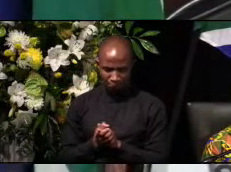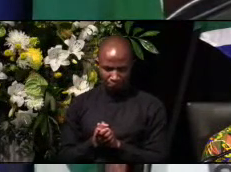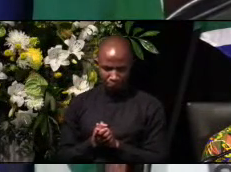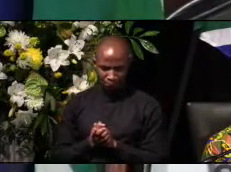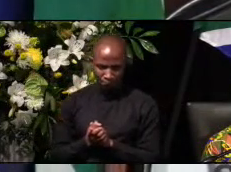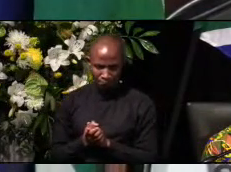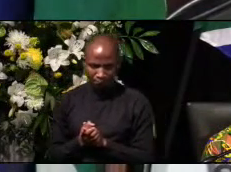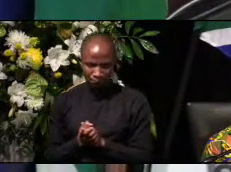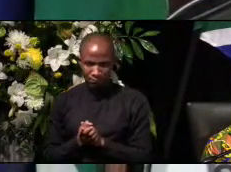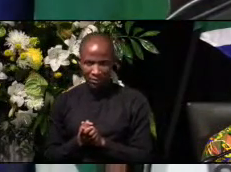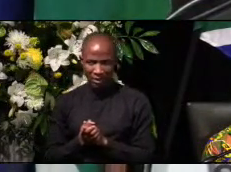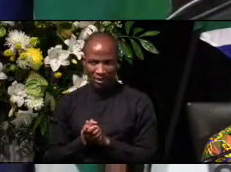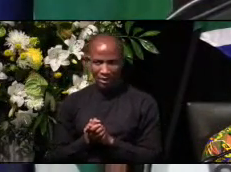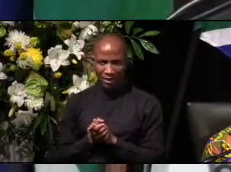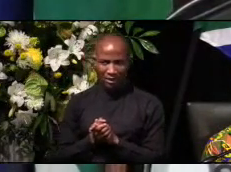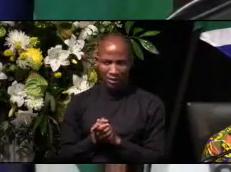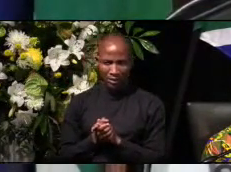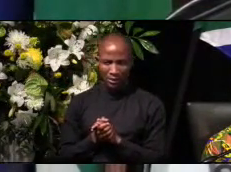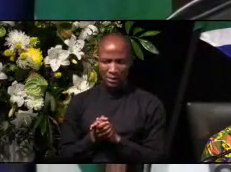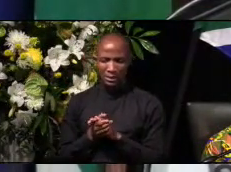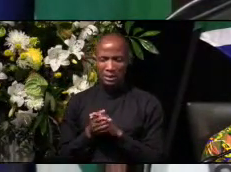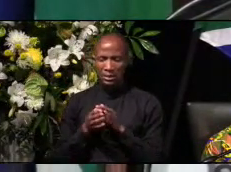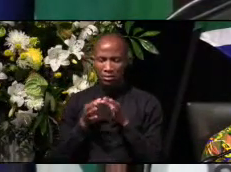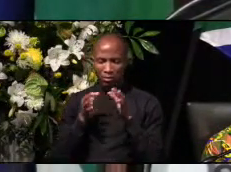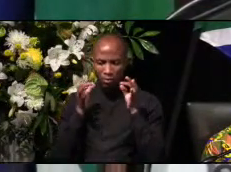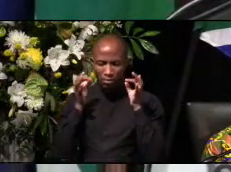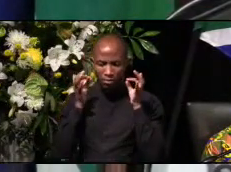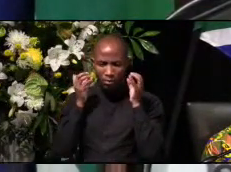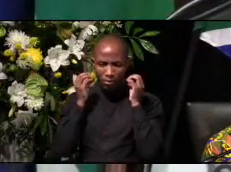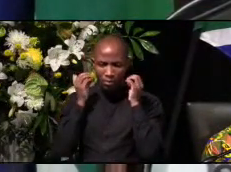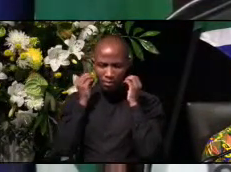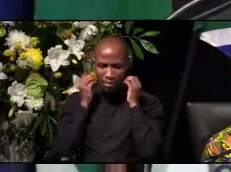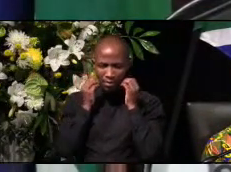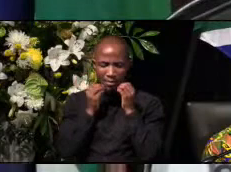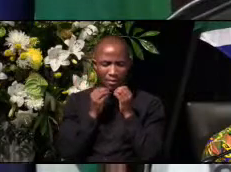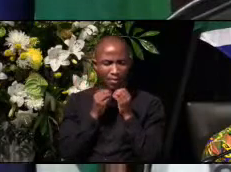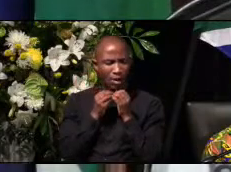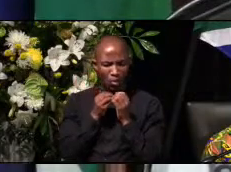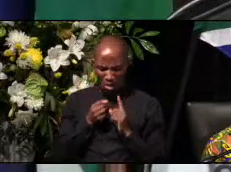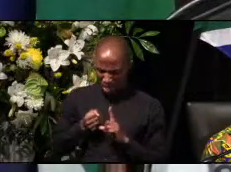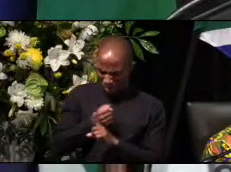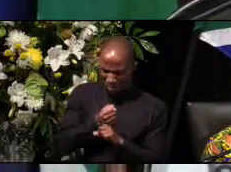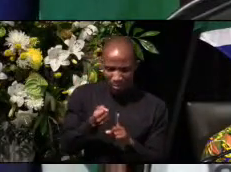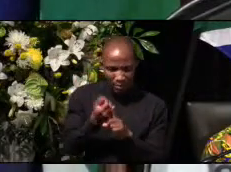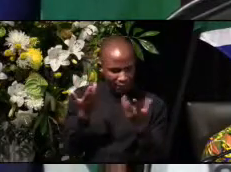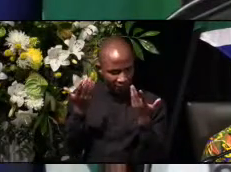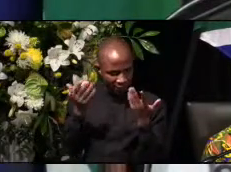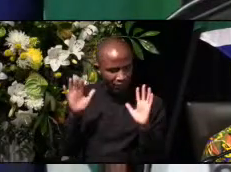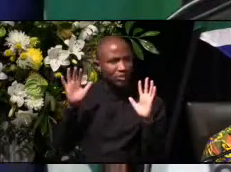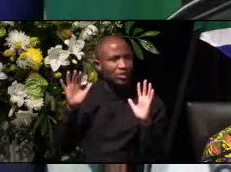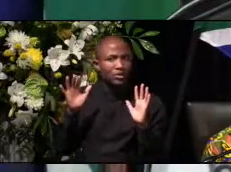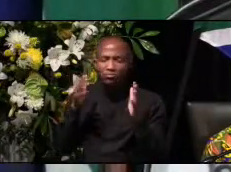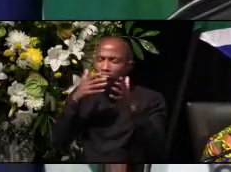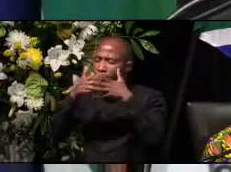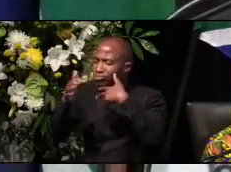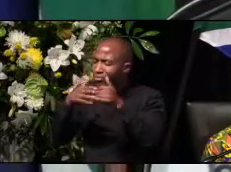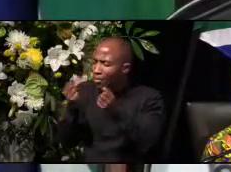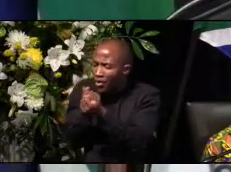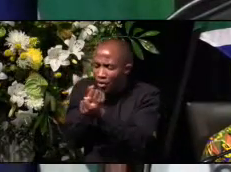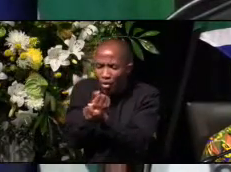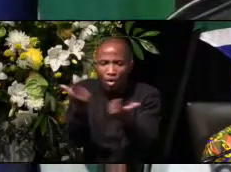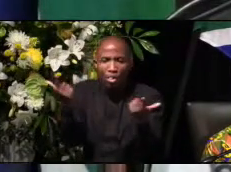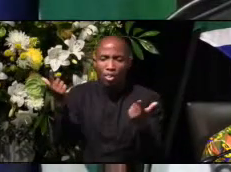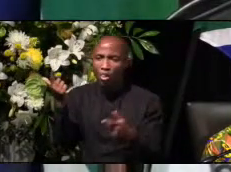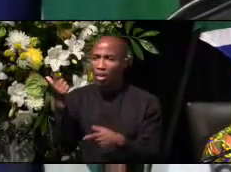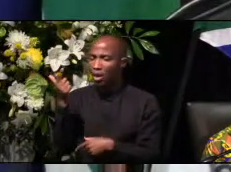have been violated in a significant Way by all of us by our governments by